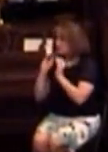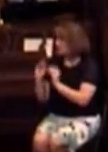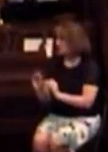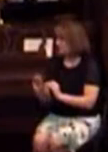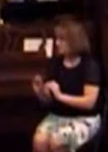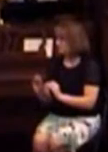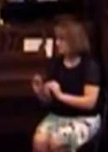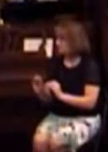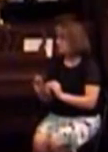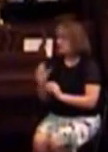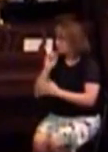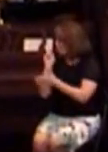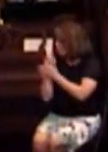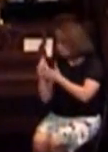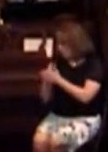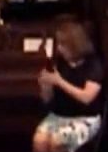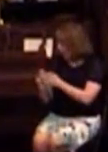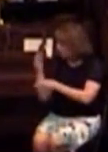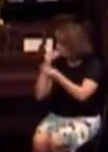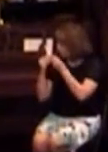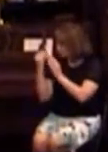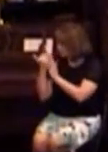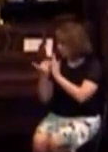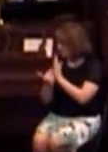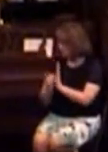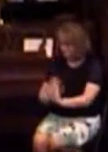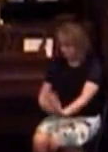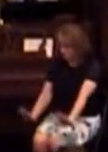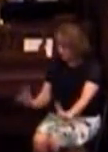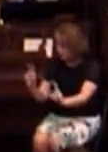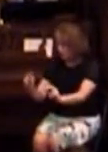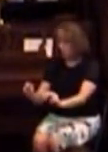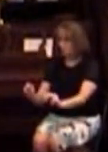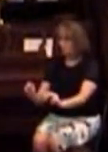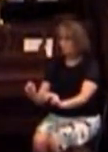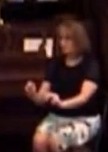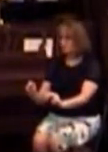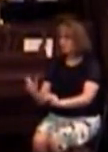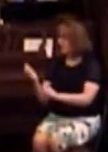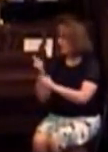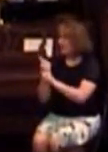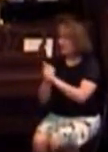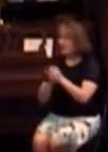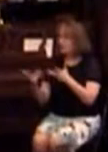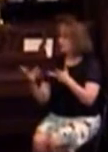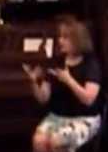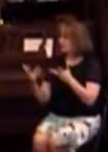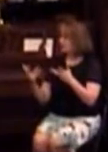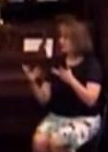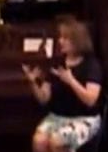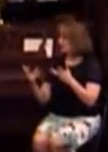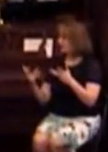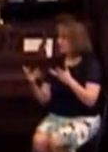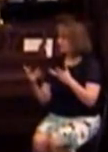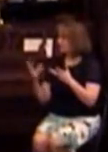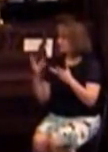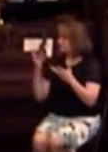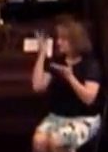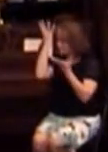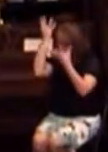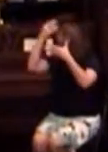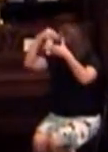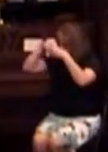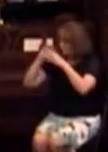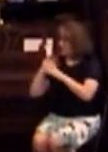your grocery list right now, because everything interferes with our thoughts. When I was at this sermon, this point in the sermon, in the first